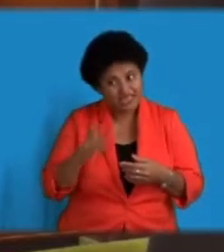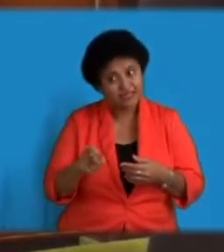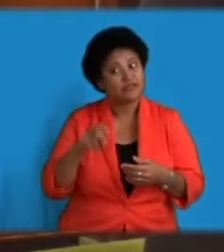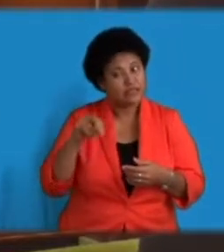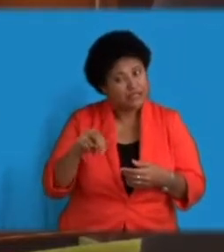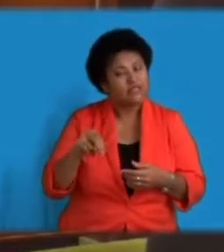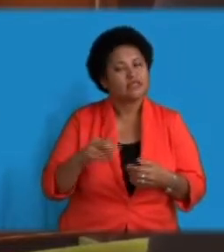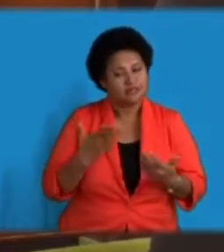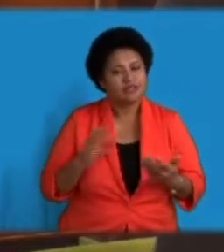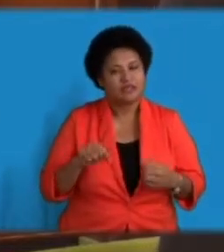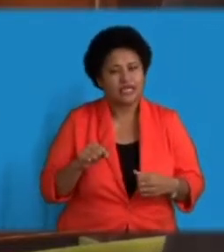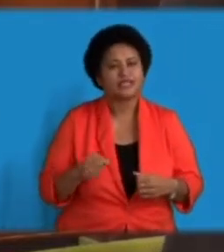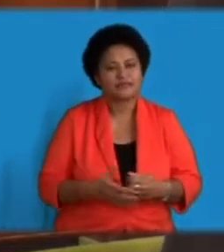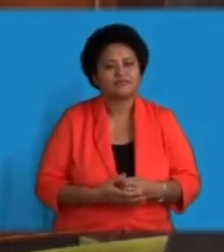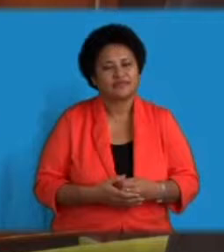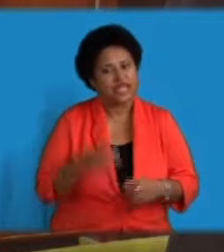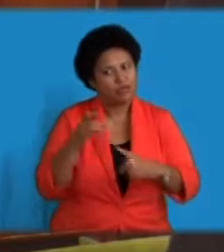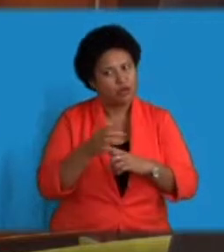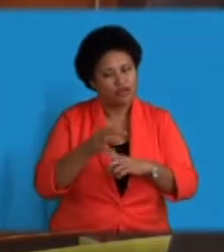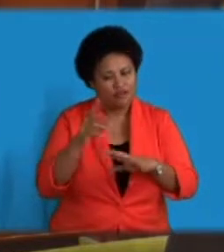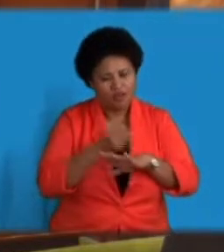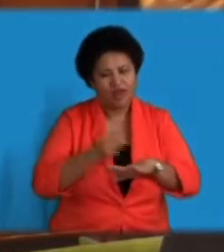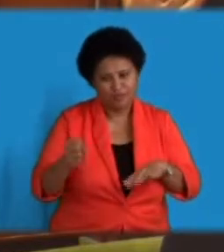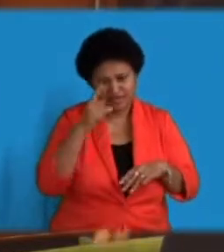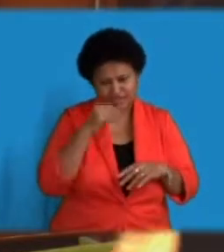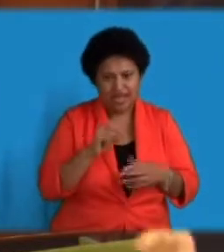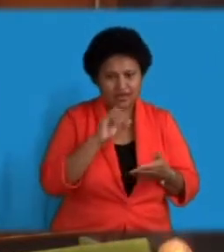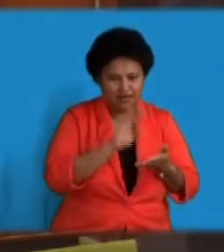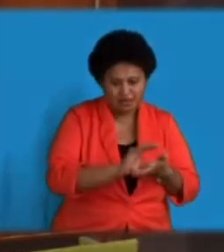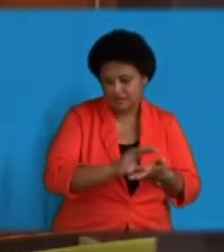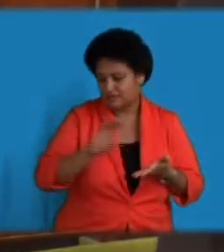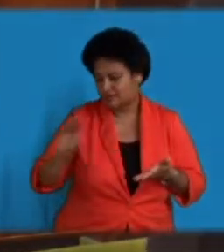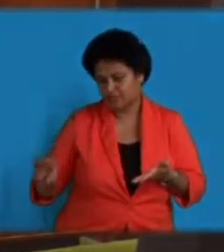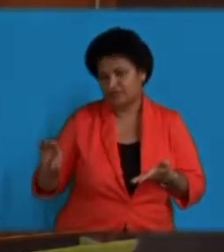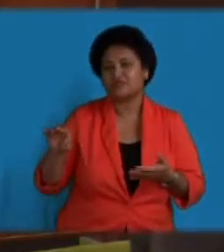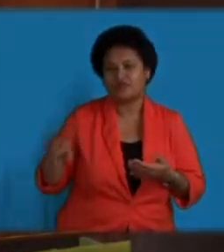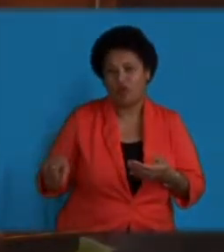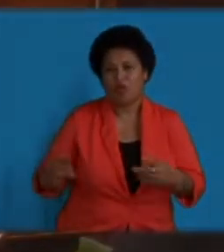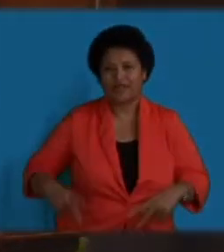government and the ministers to see where funds can be wired to complement the other program.